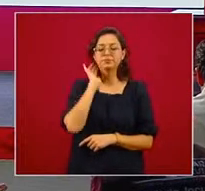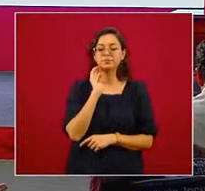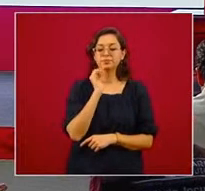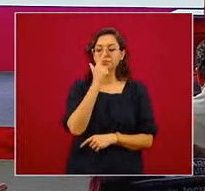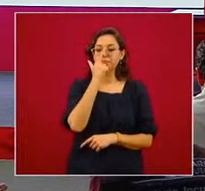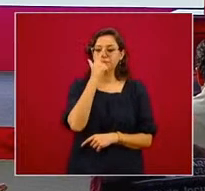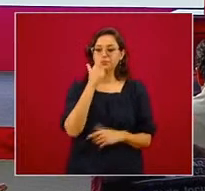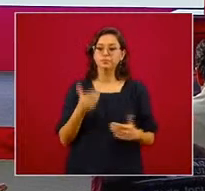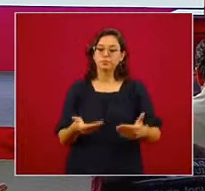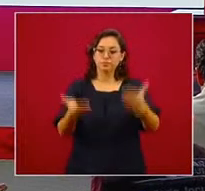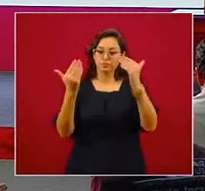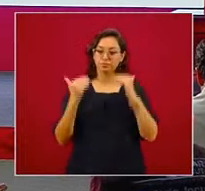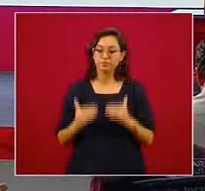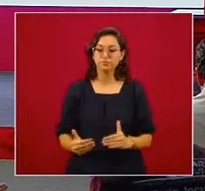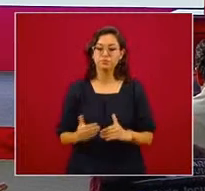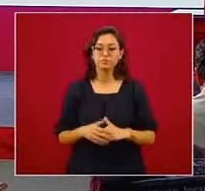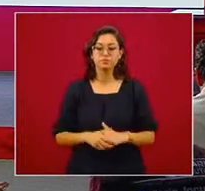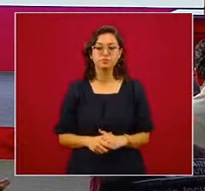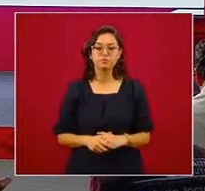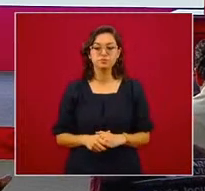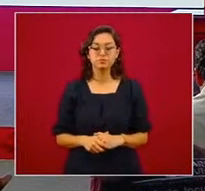others